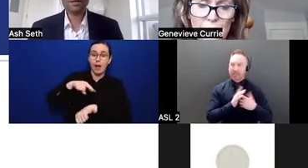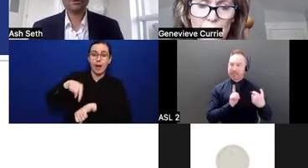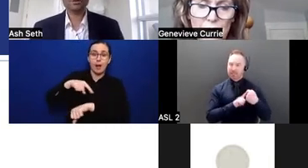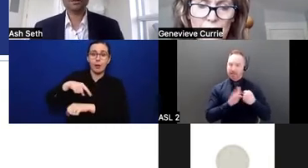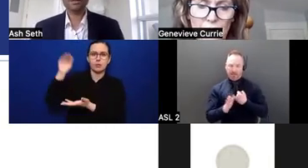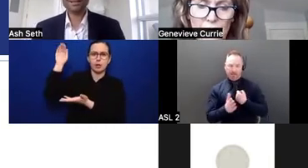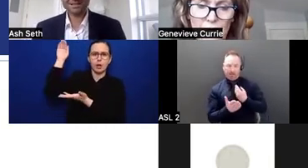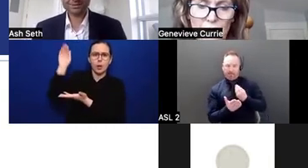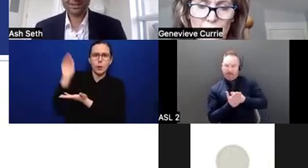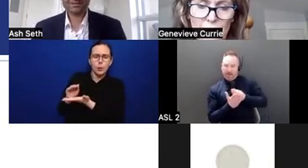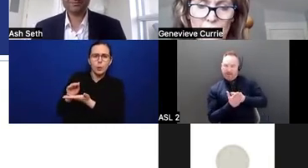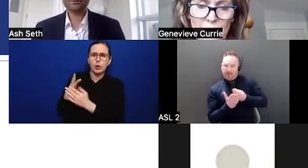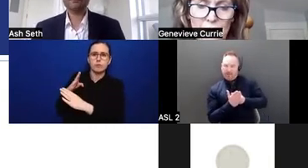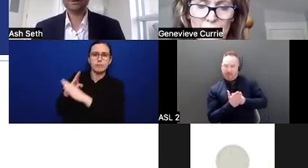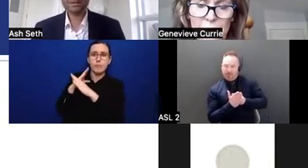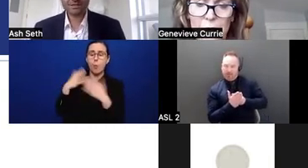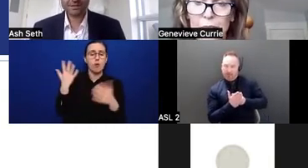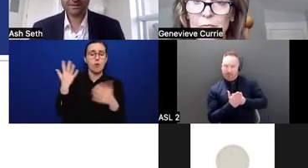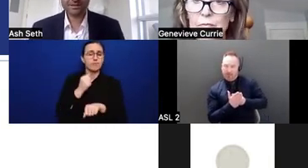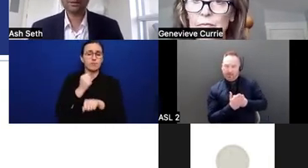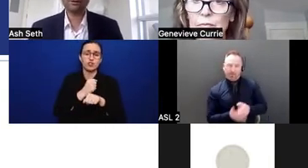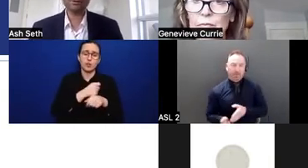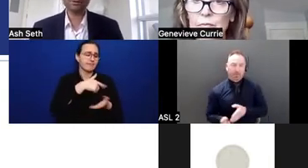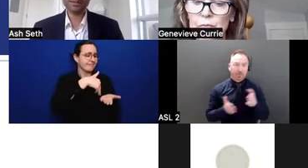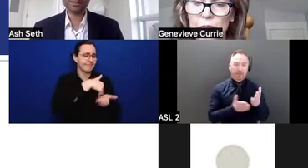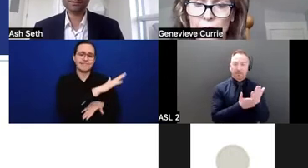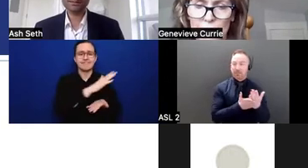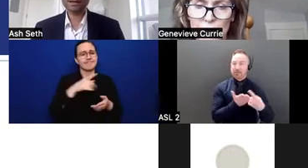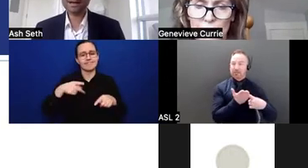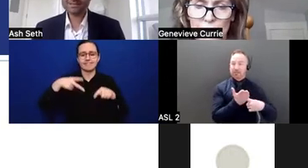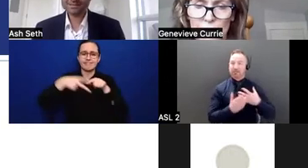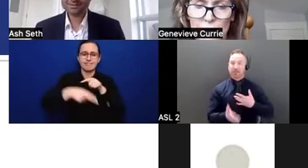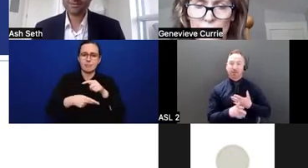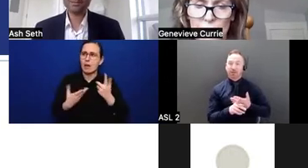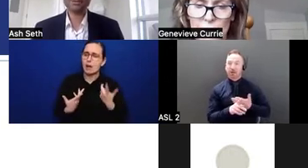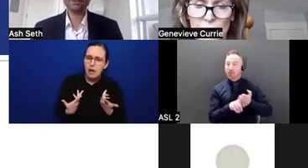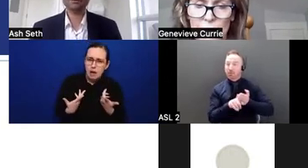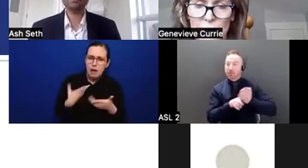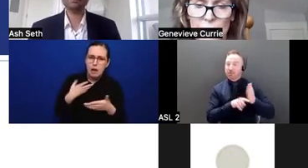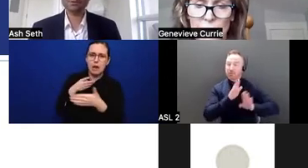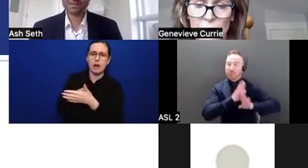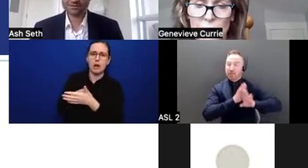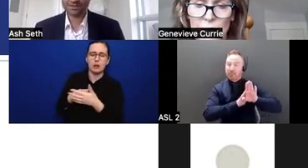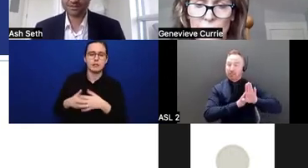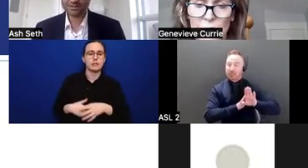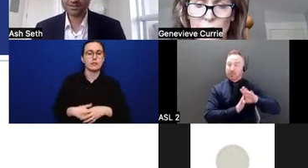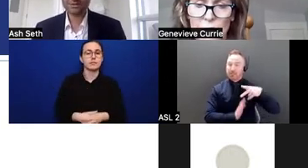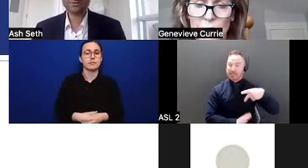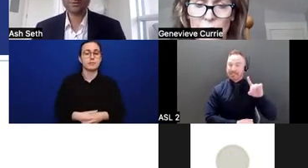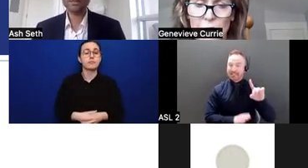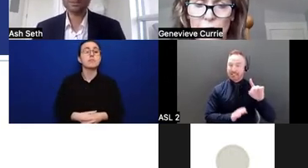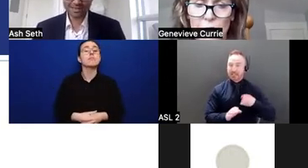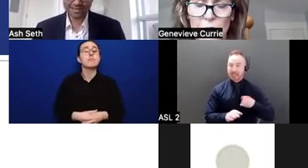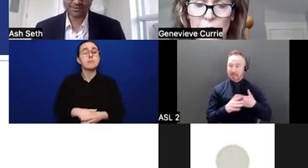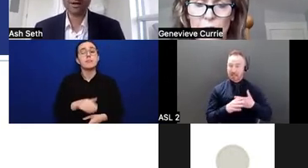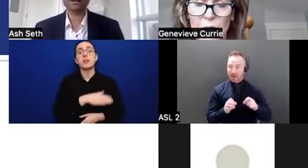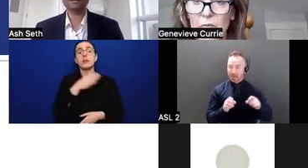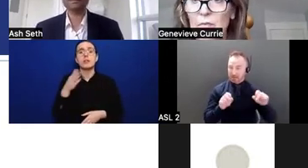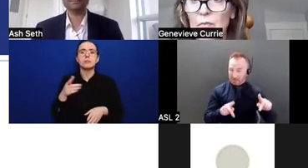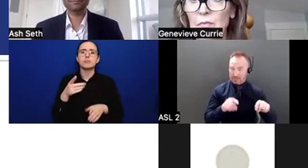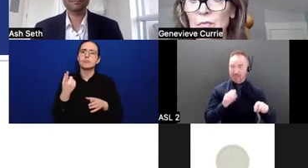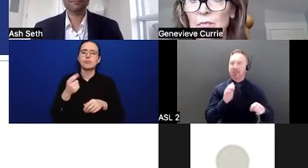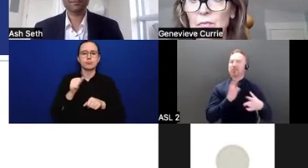also mentioned inadequate professional development opportunities as they transition from post-secondary institutes into the labor